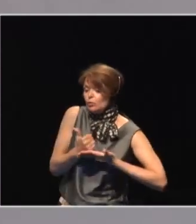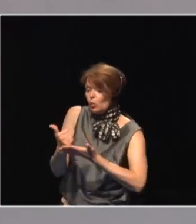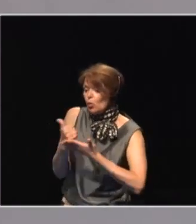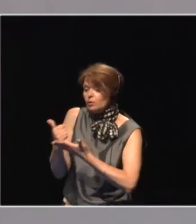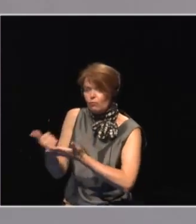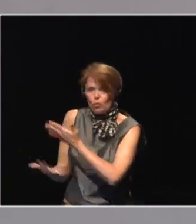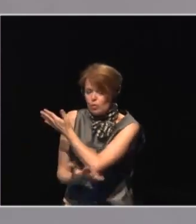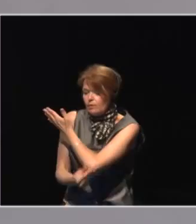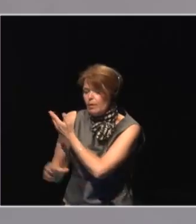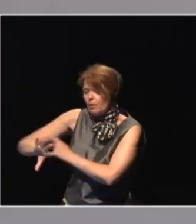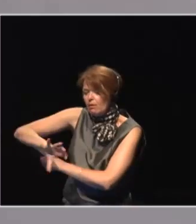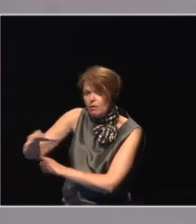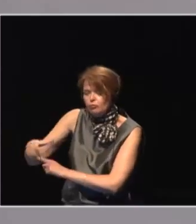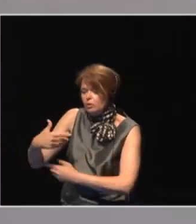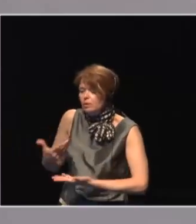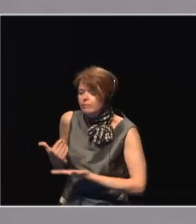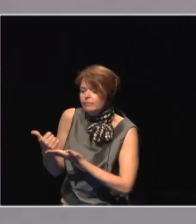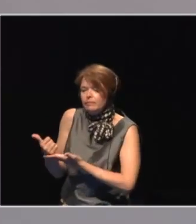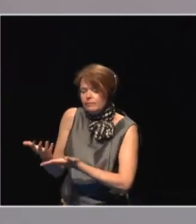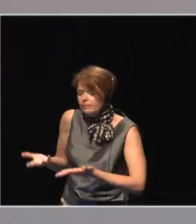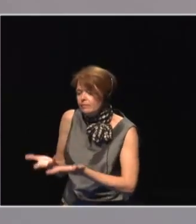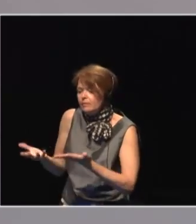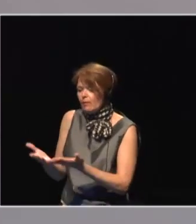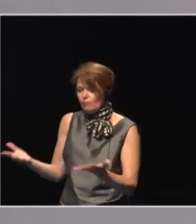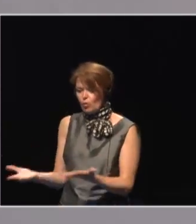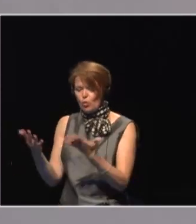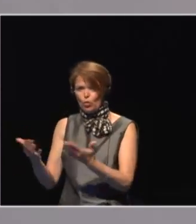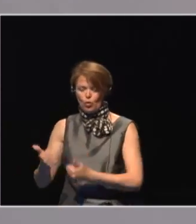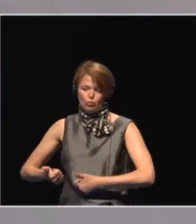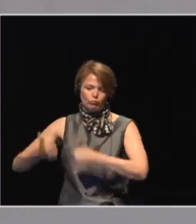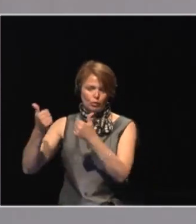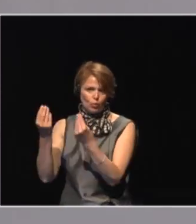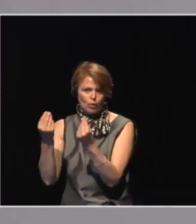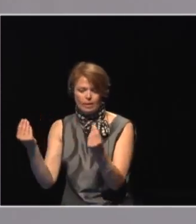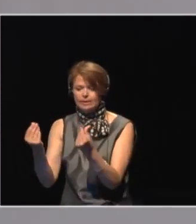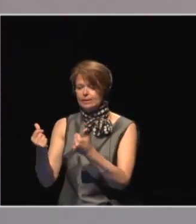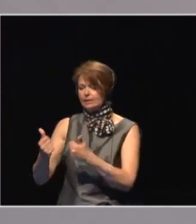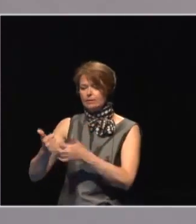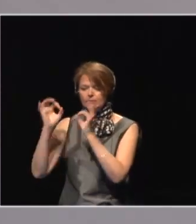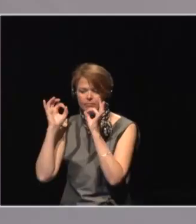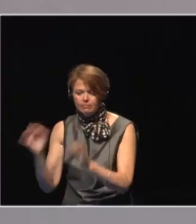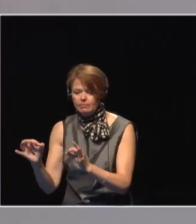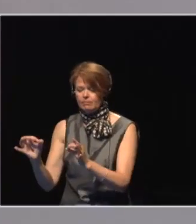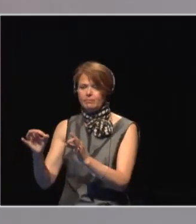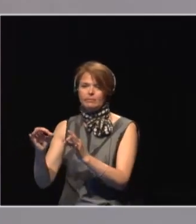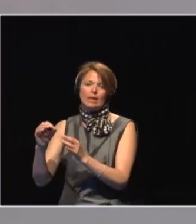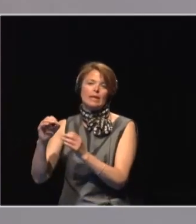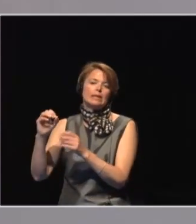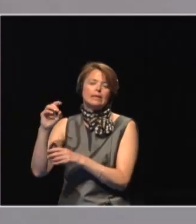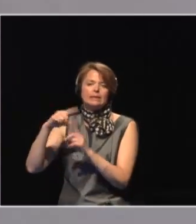the availability of high-quality, timely, and reliable data disaggregated by